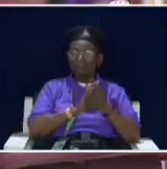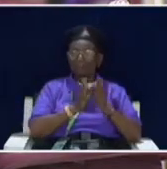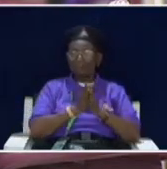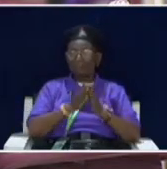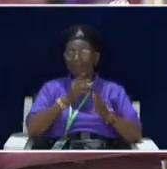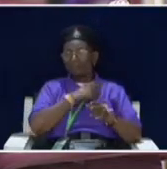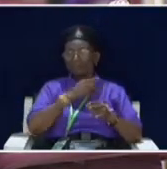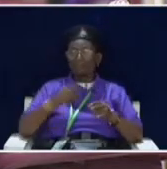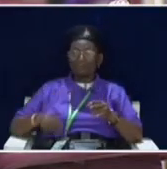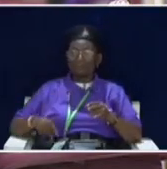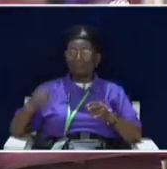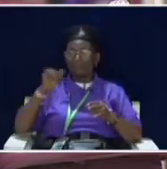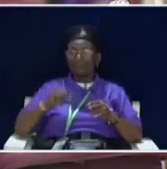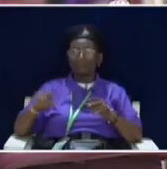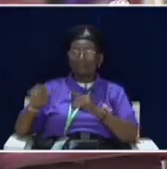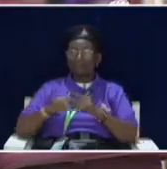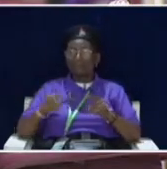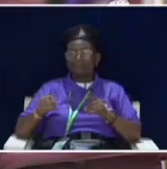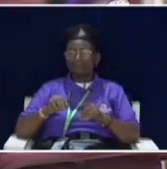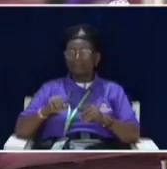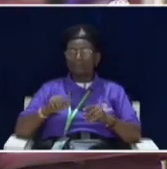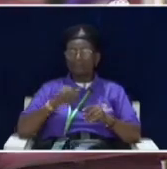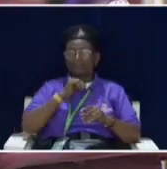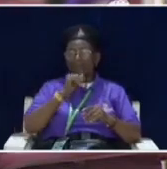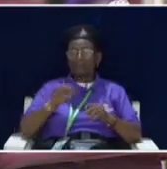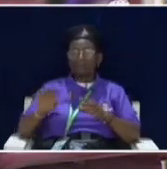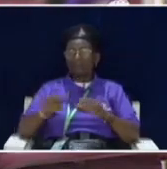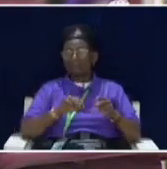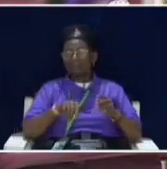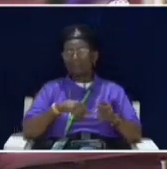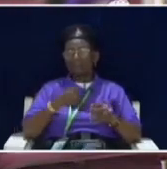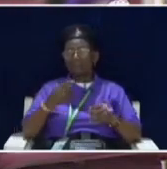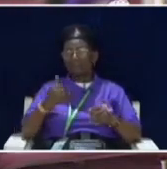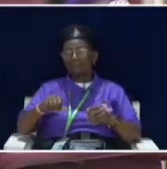didn't do anything about it, he just became king.